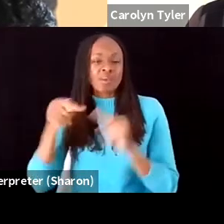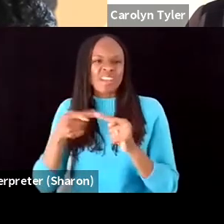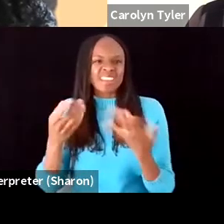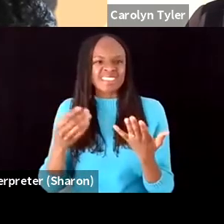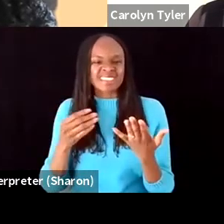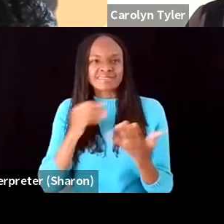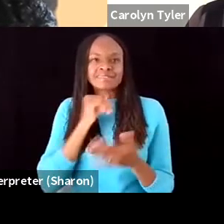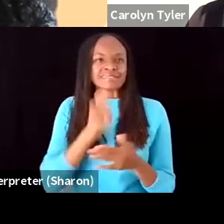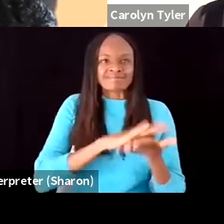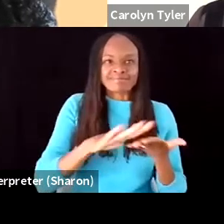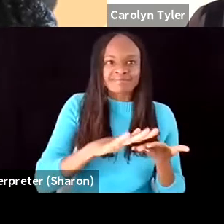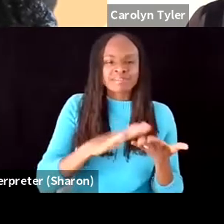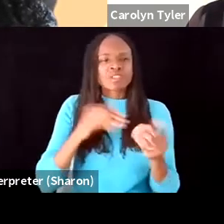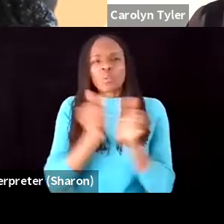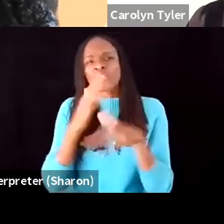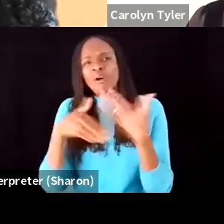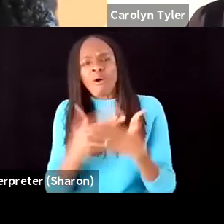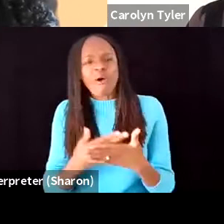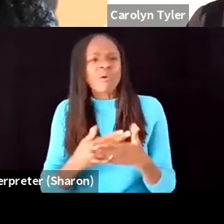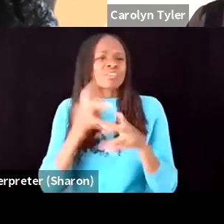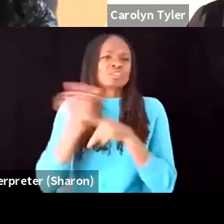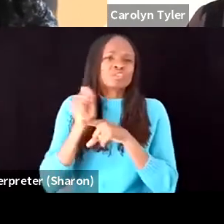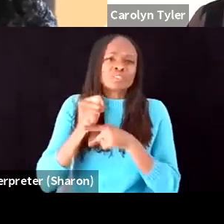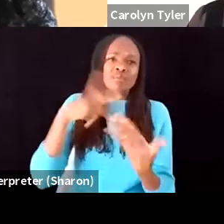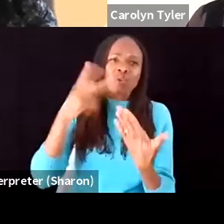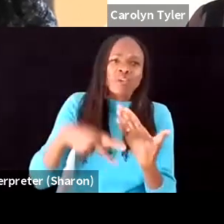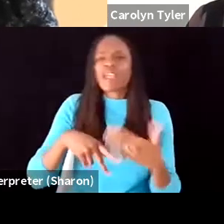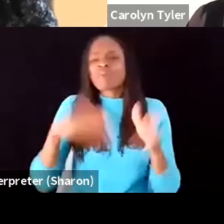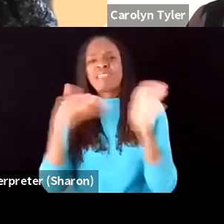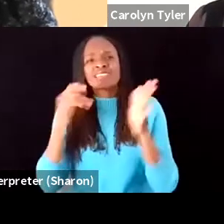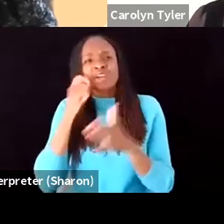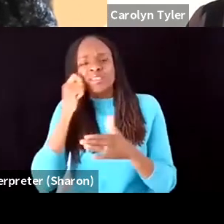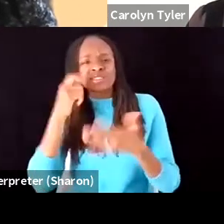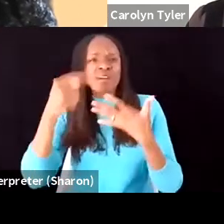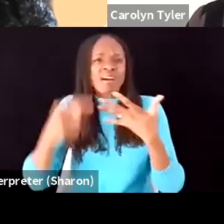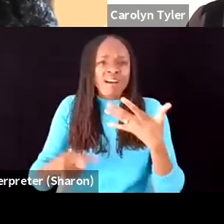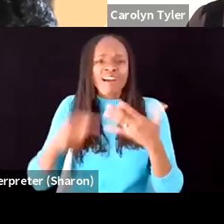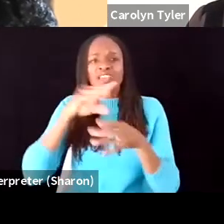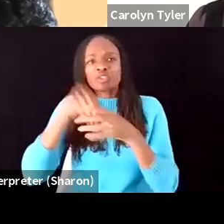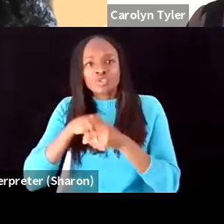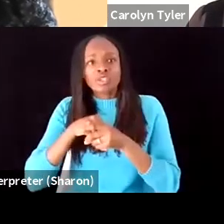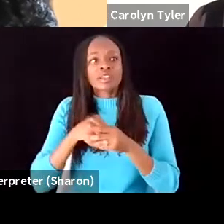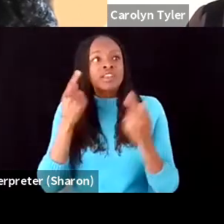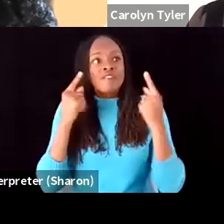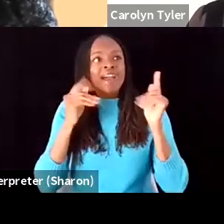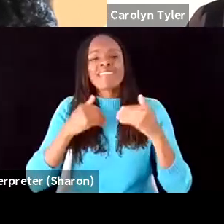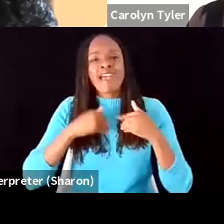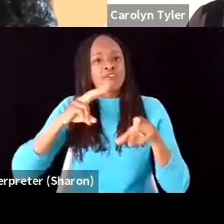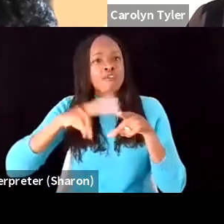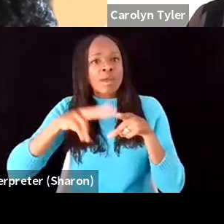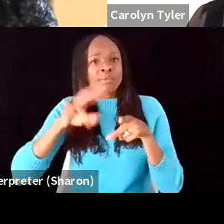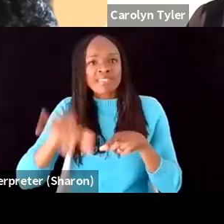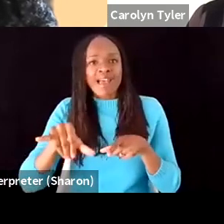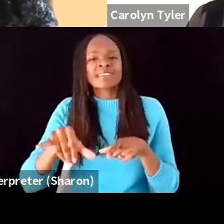new training programs and diversity and inclusion and anti-racism, this and that, is that we finally have a vocabulary that